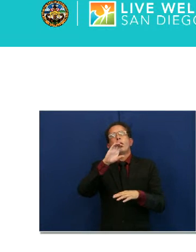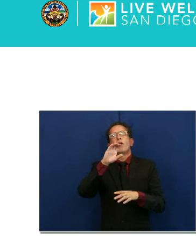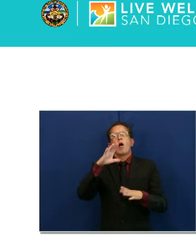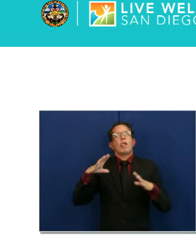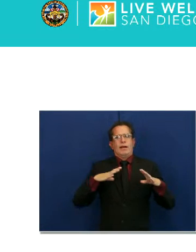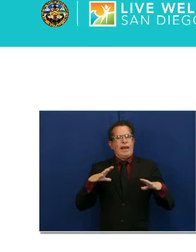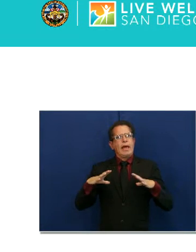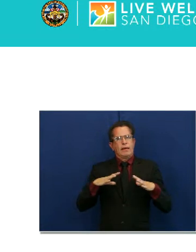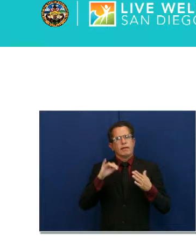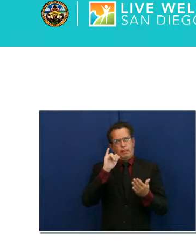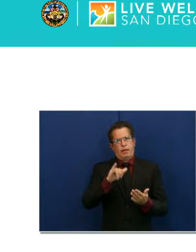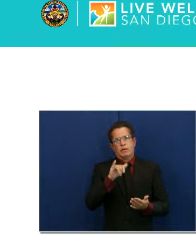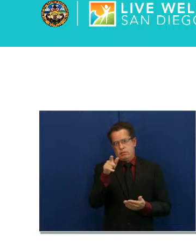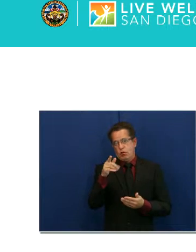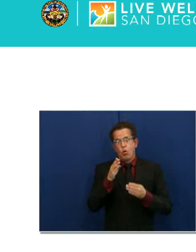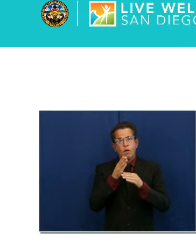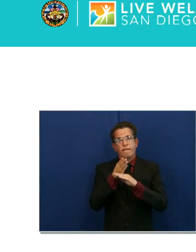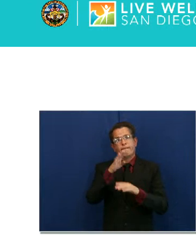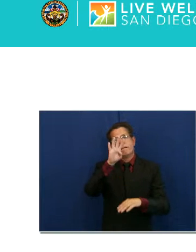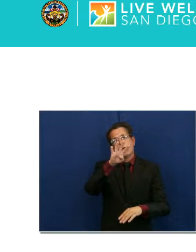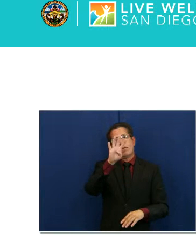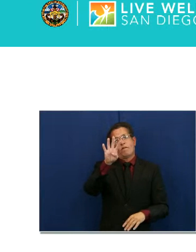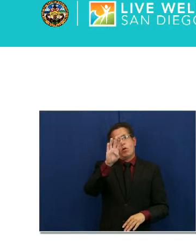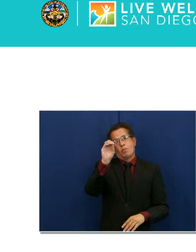Over 44%, which is